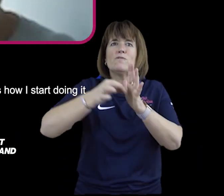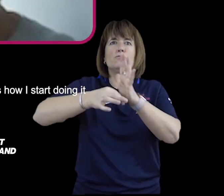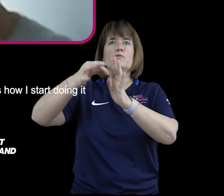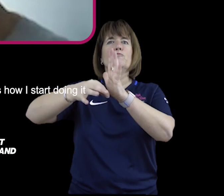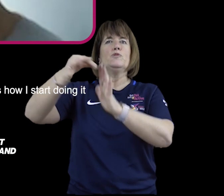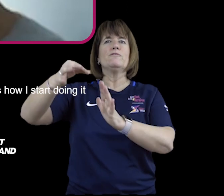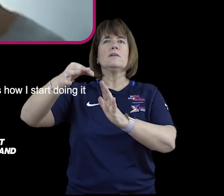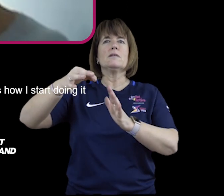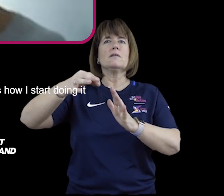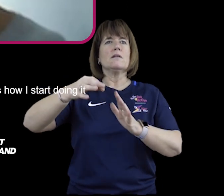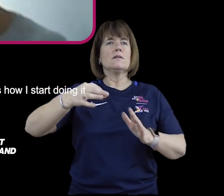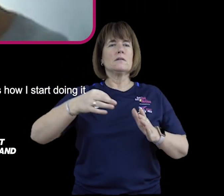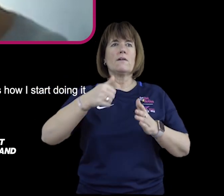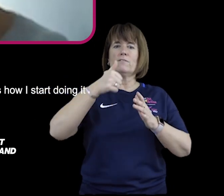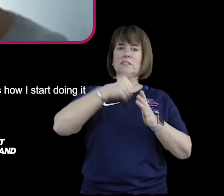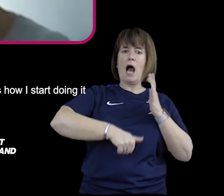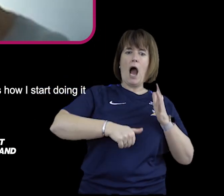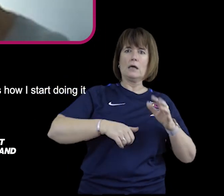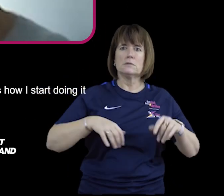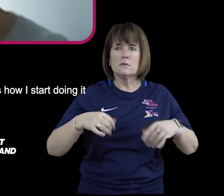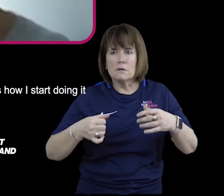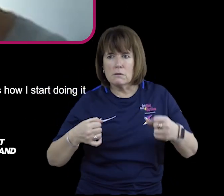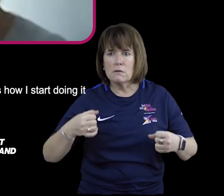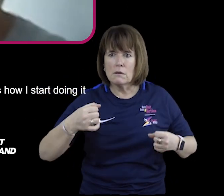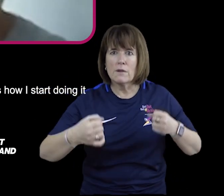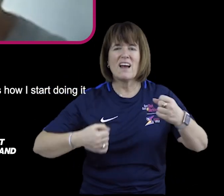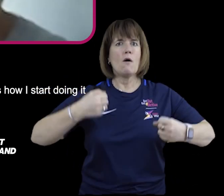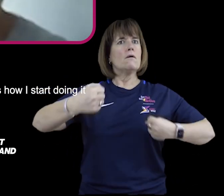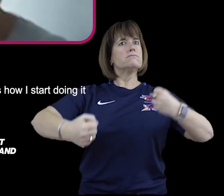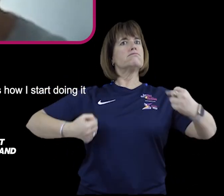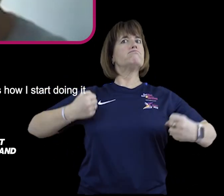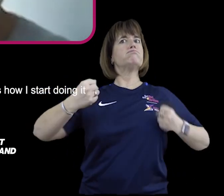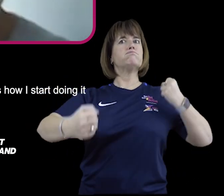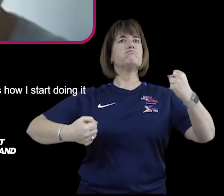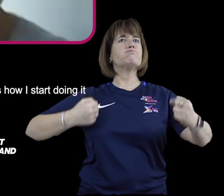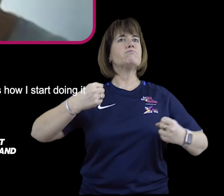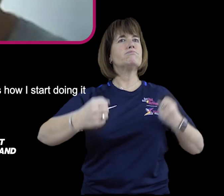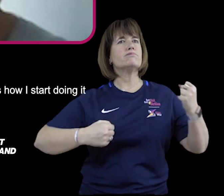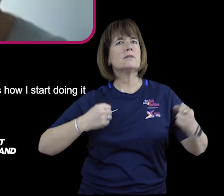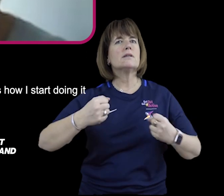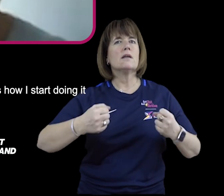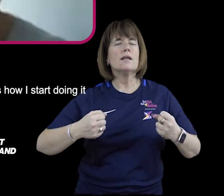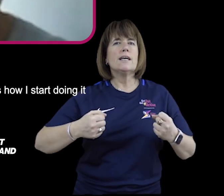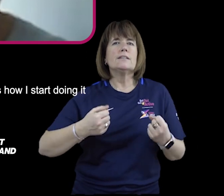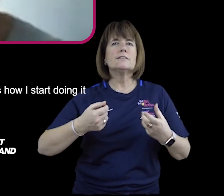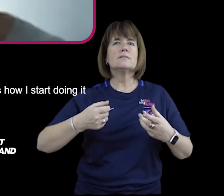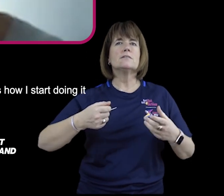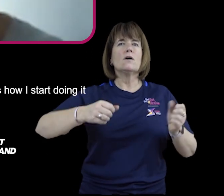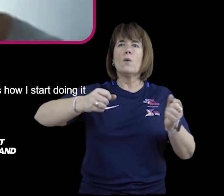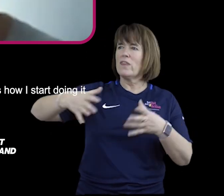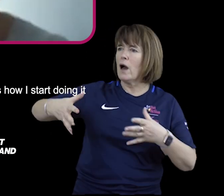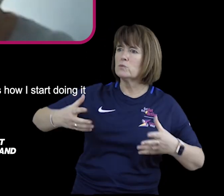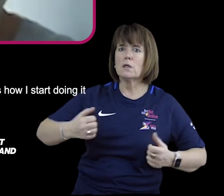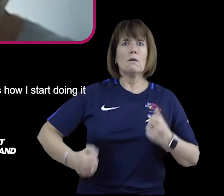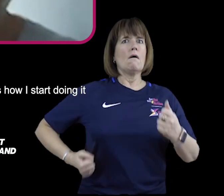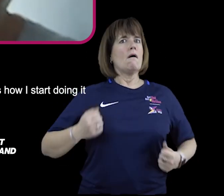yeah, they'd see the difference, and then when they do it, they feel the difference, and that's the thing to start doing. You know, how I start